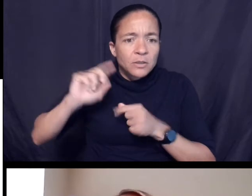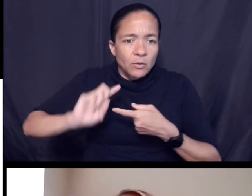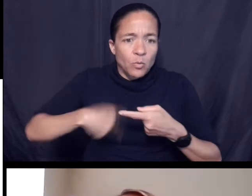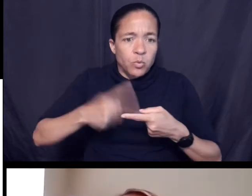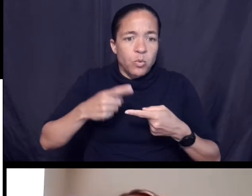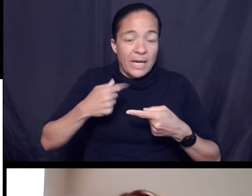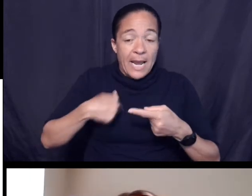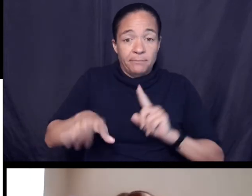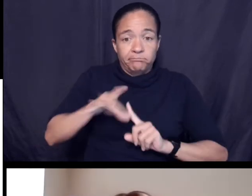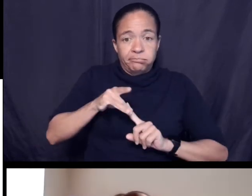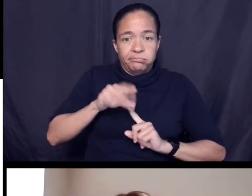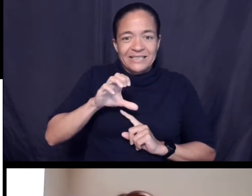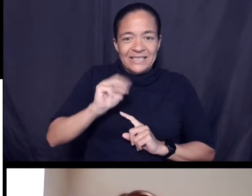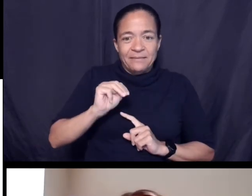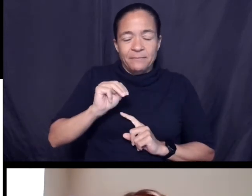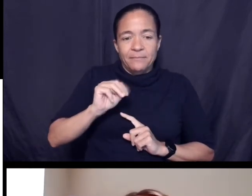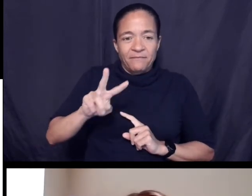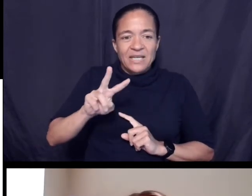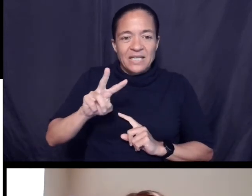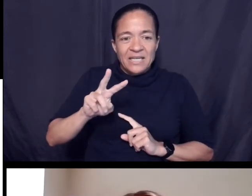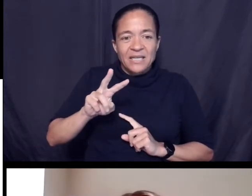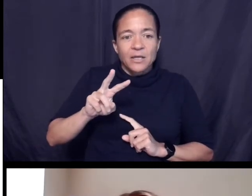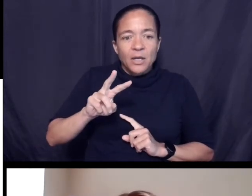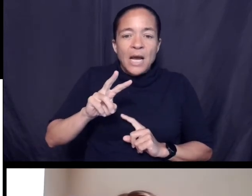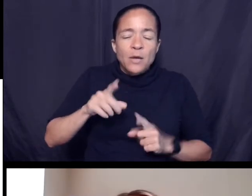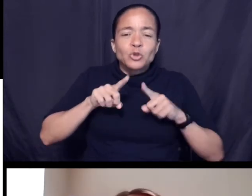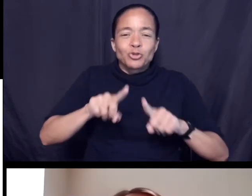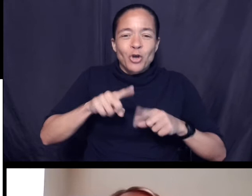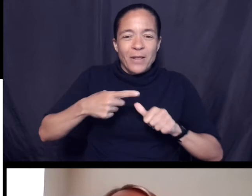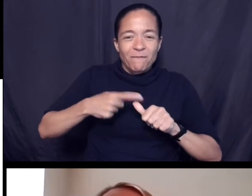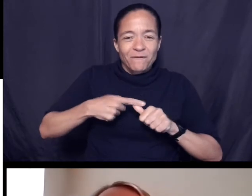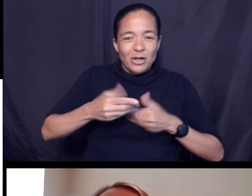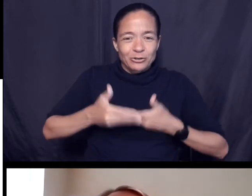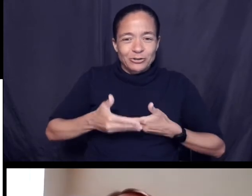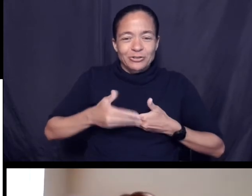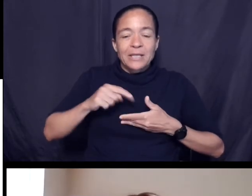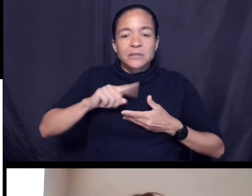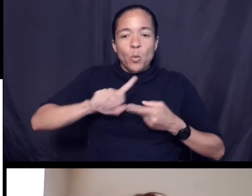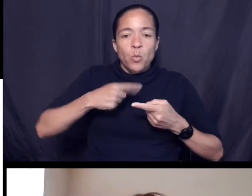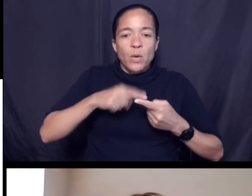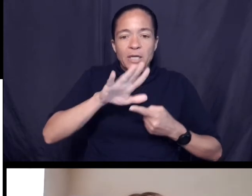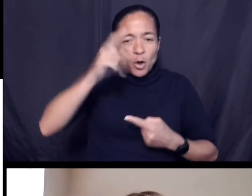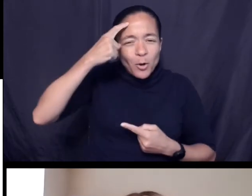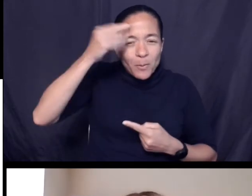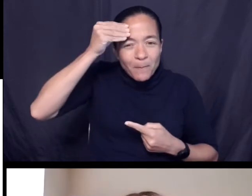my CMV infection, it was probably sometime during the first trimester. And so when Pippa's brain was forming,